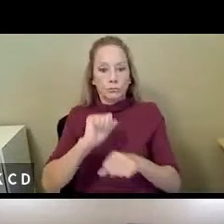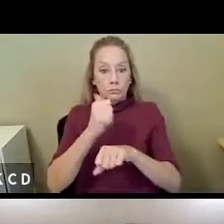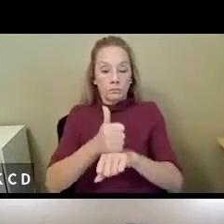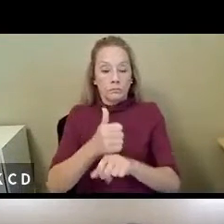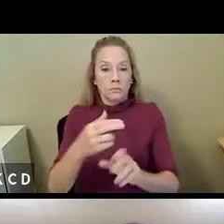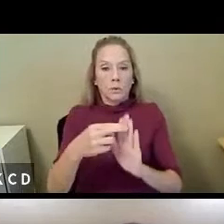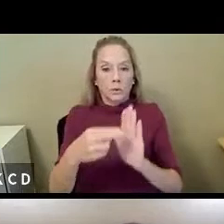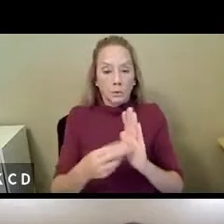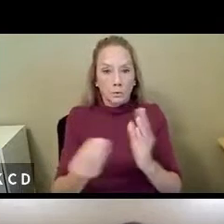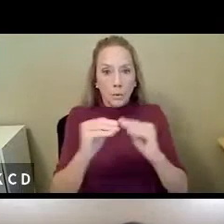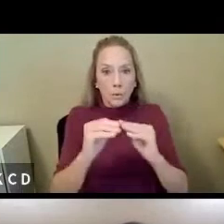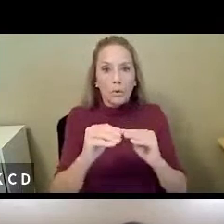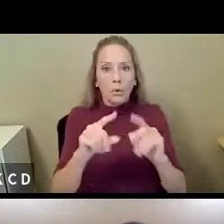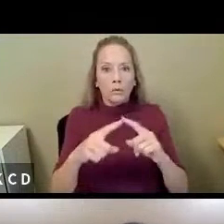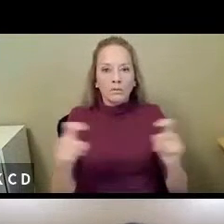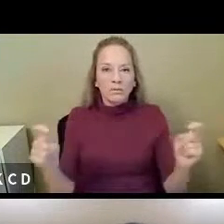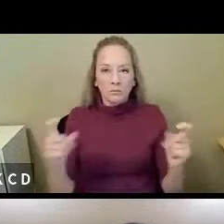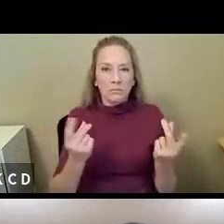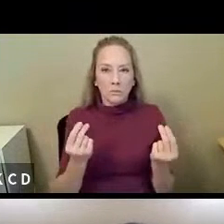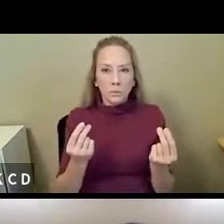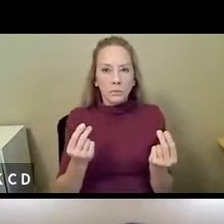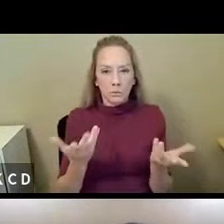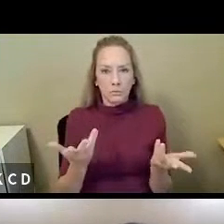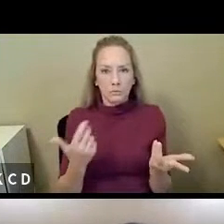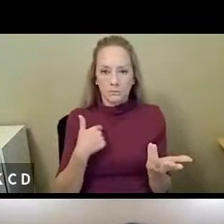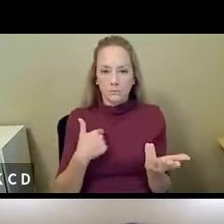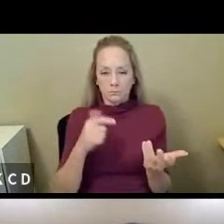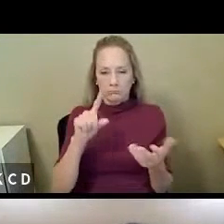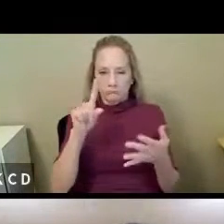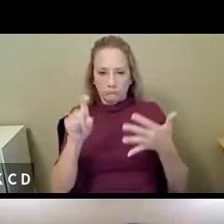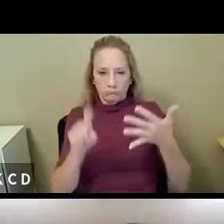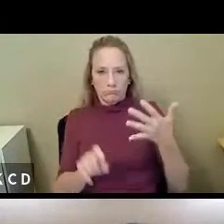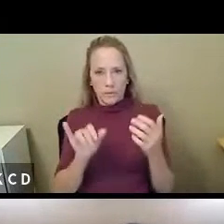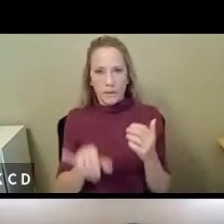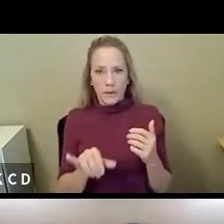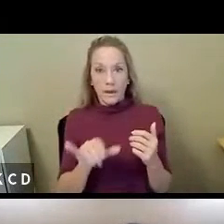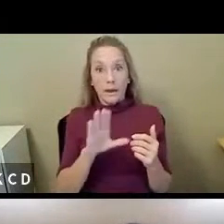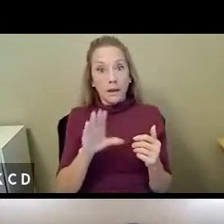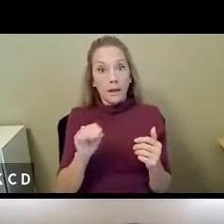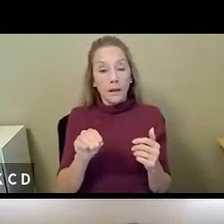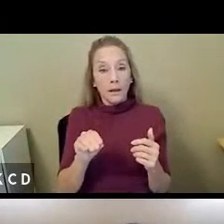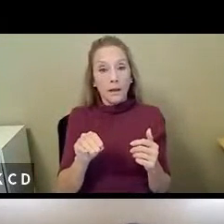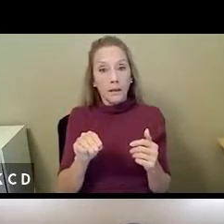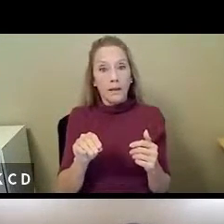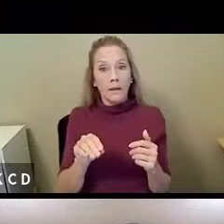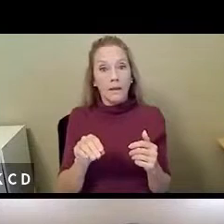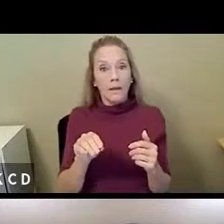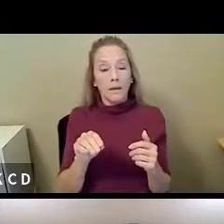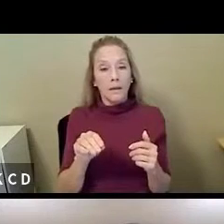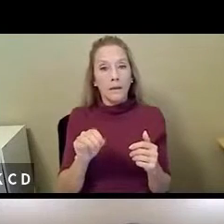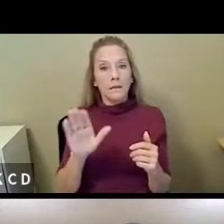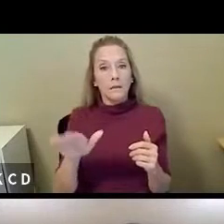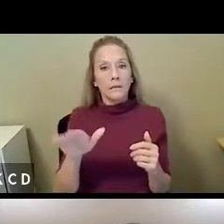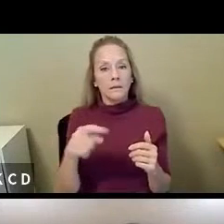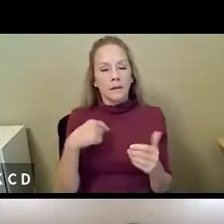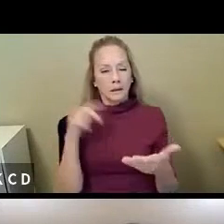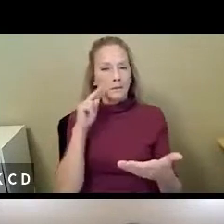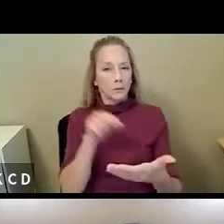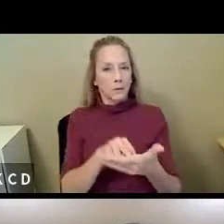couple of the questions I had. I also know that you asked that I look at West